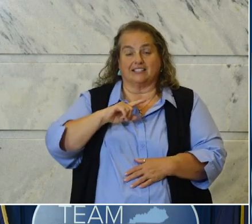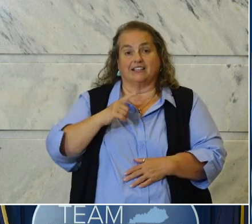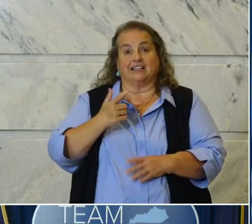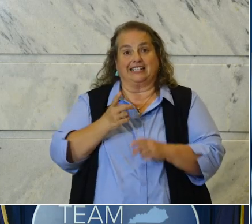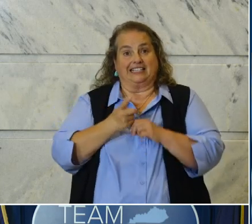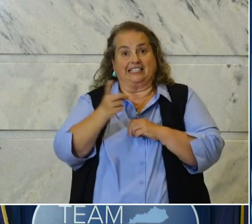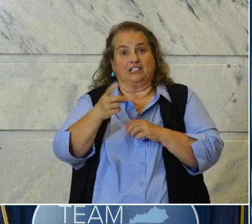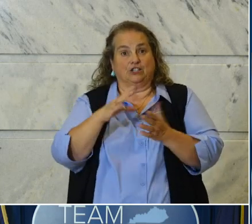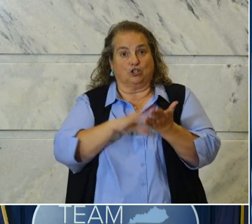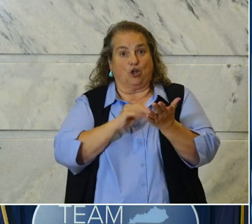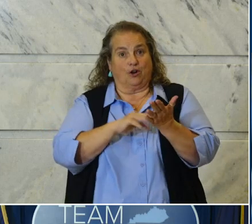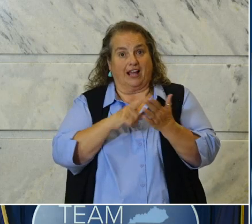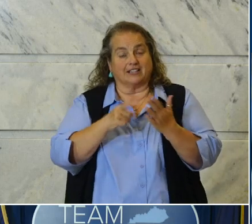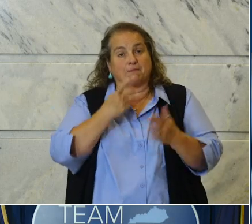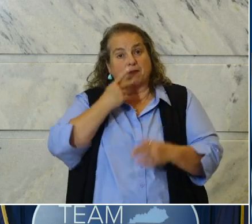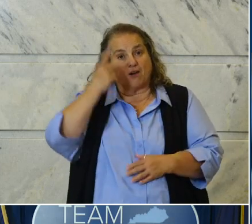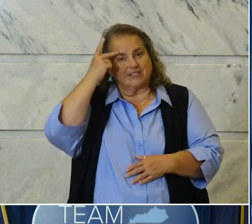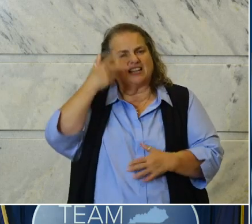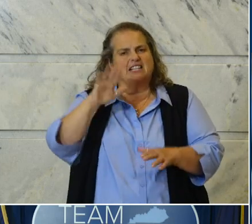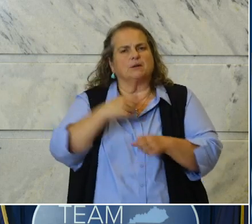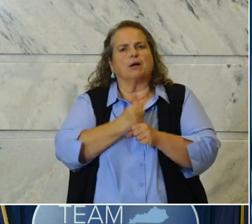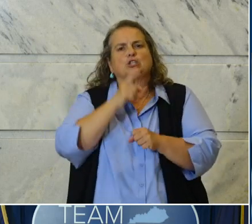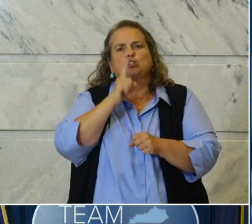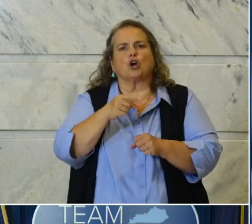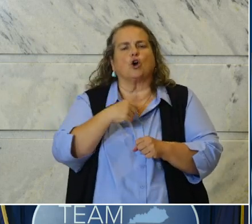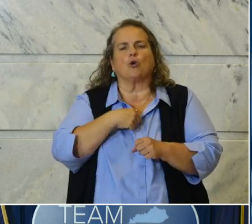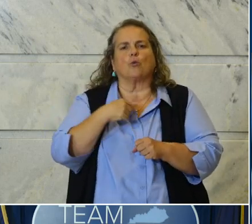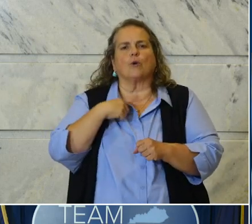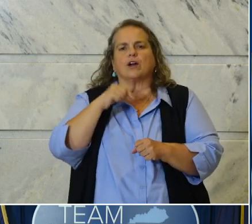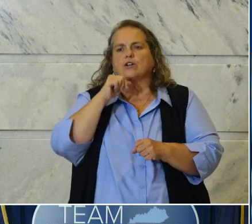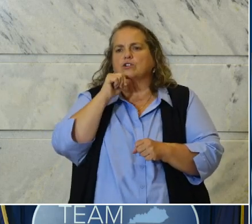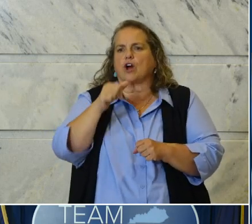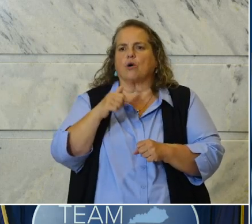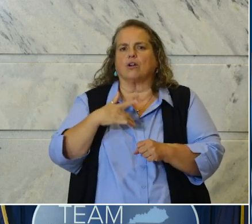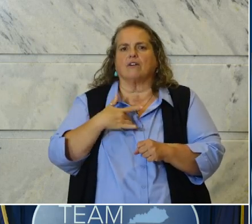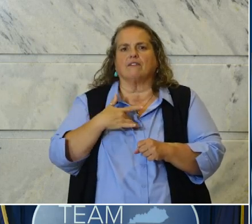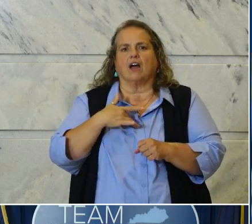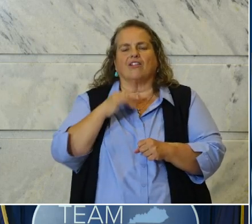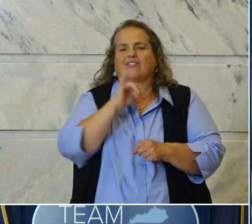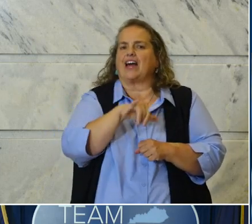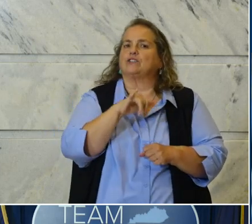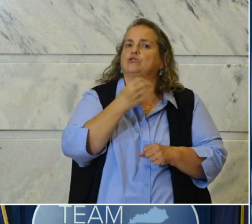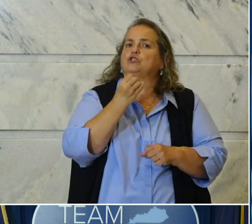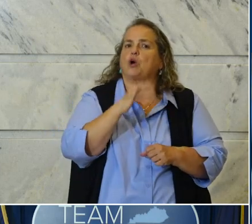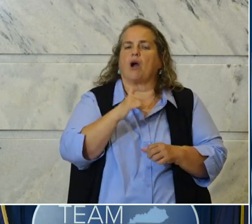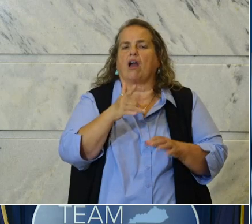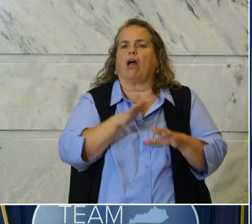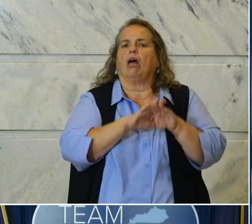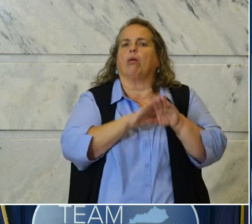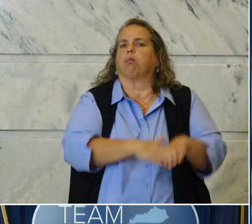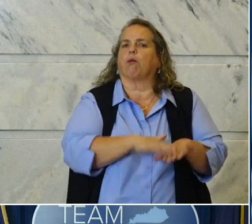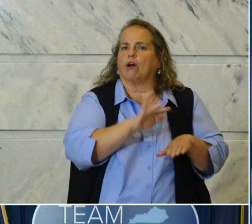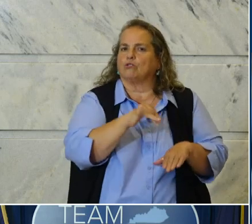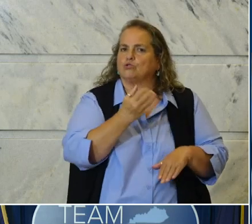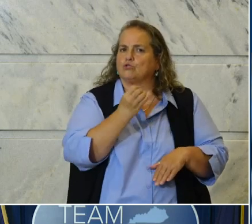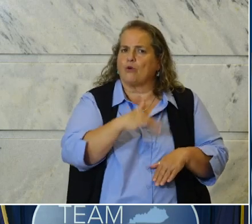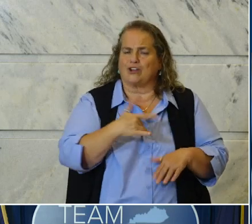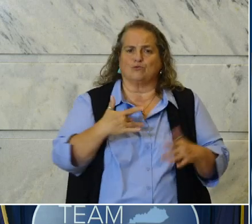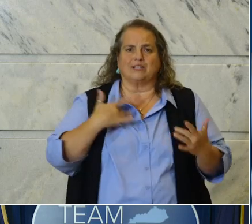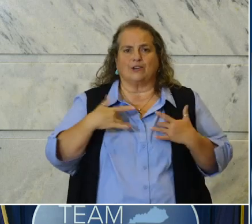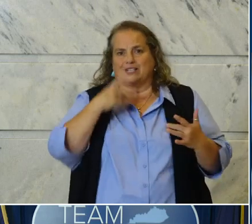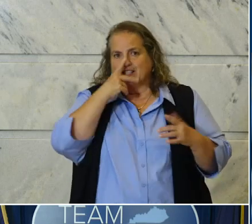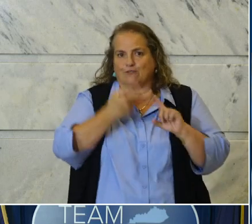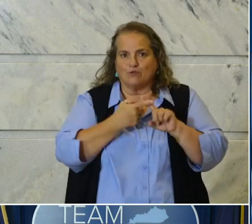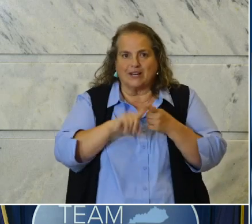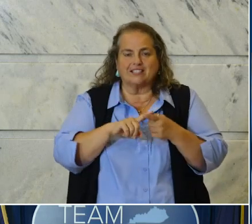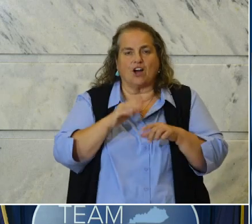as parents, let's make sure that we don't rub off on that joy that's excited to see her friends. And I